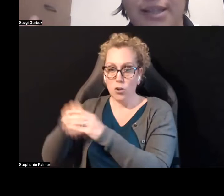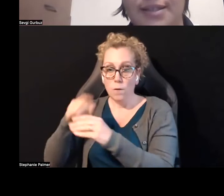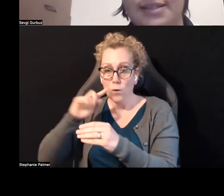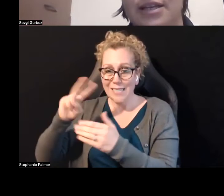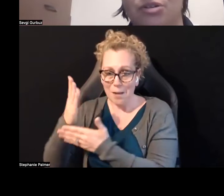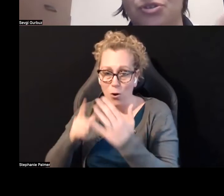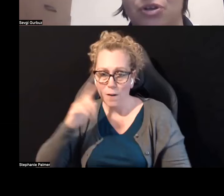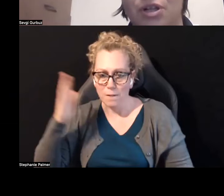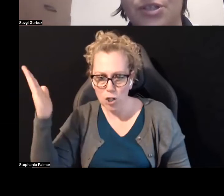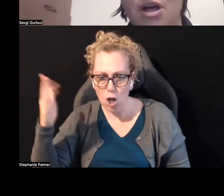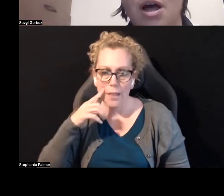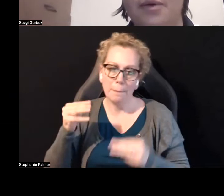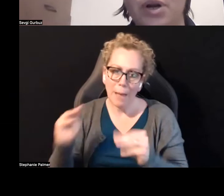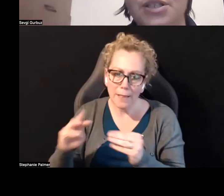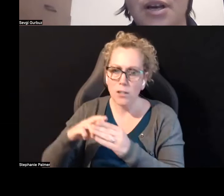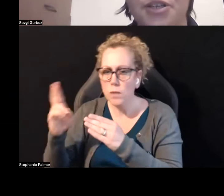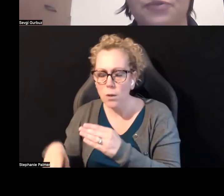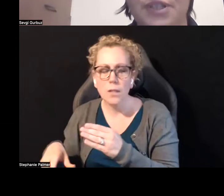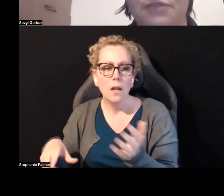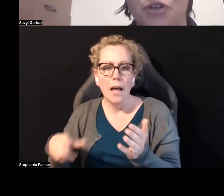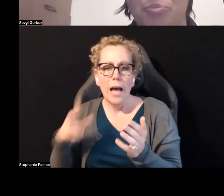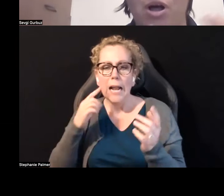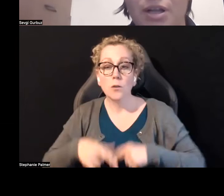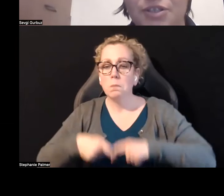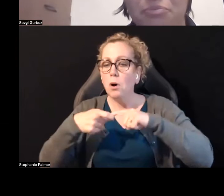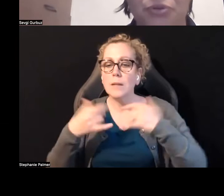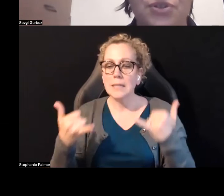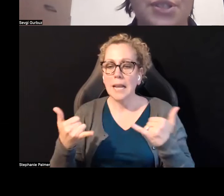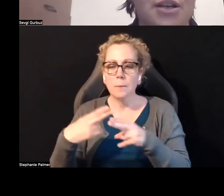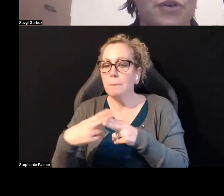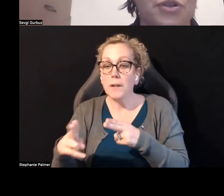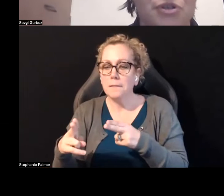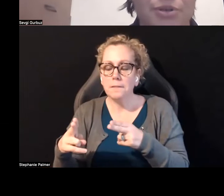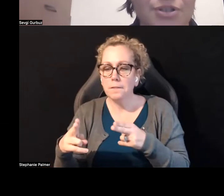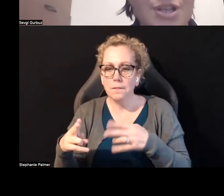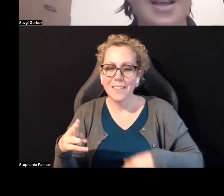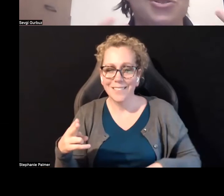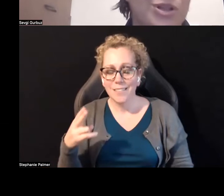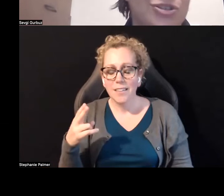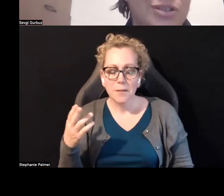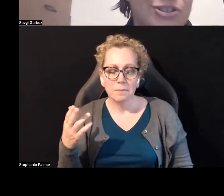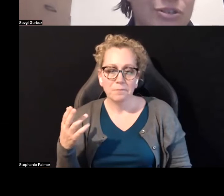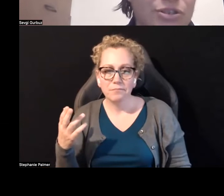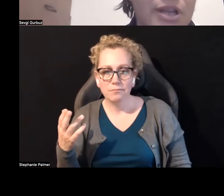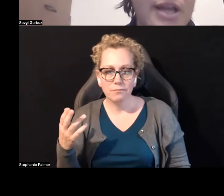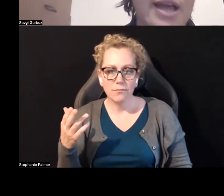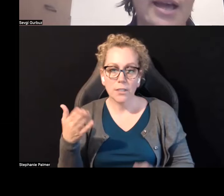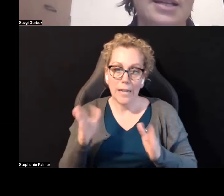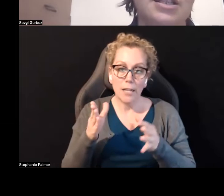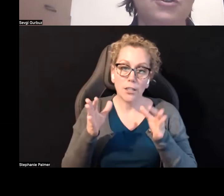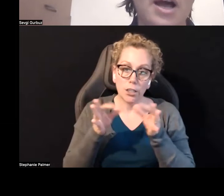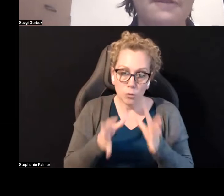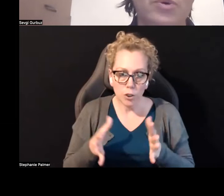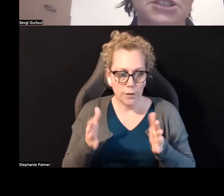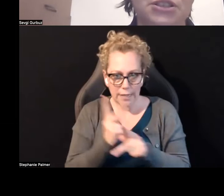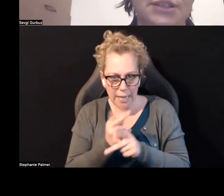the methods and our results, I wanted to kind of give a little pause, both for the sake of our interpreters as well as our listeners.